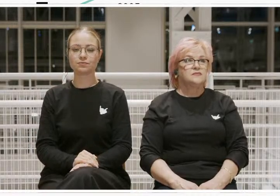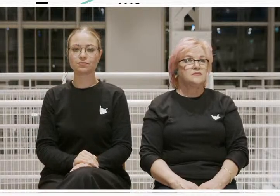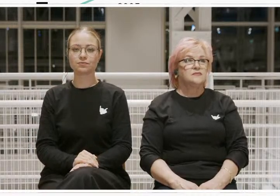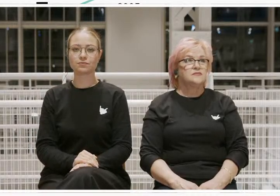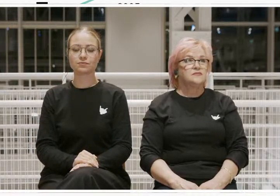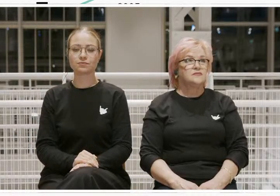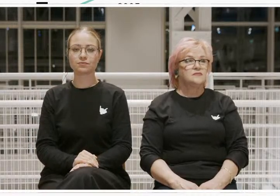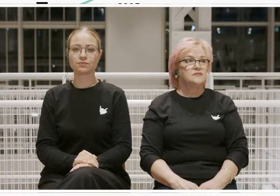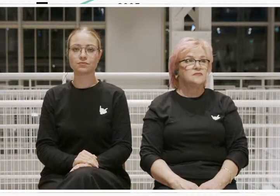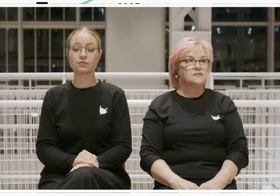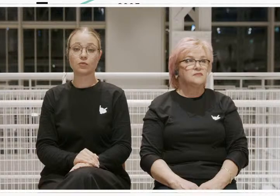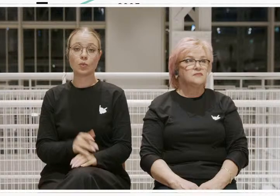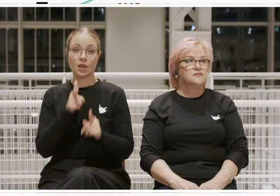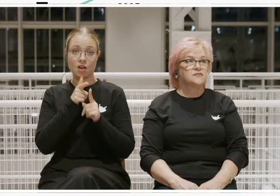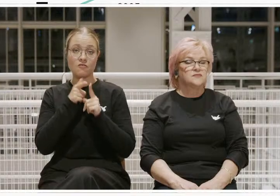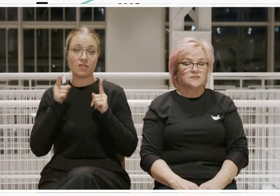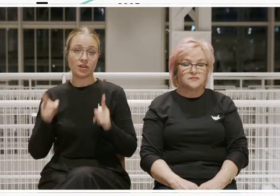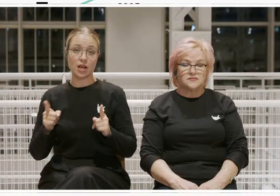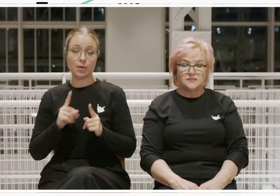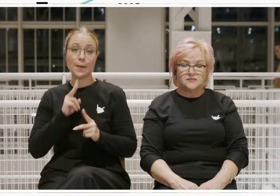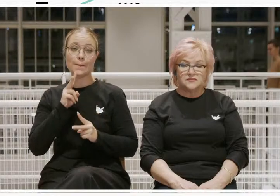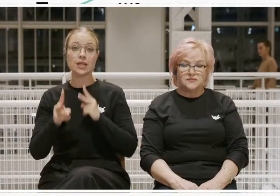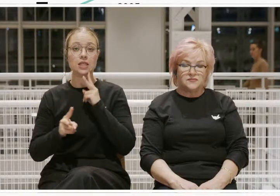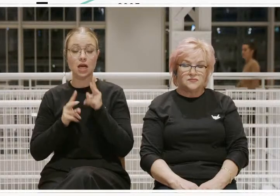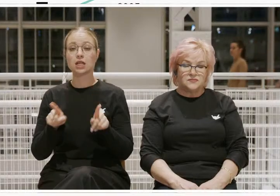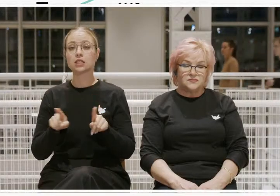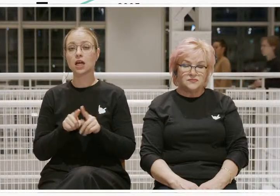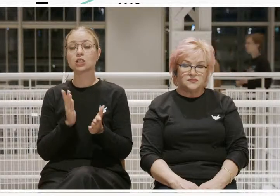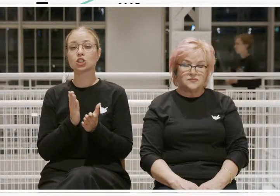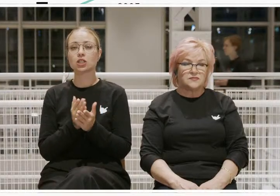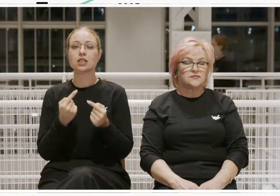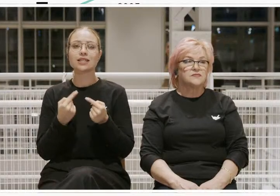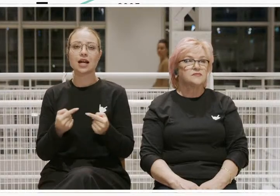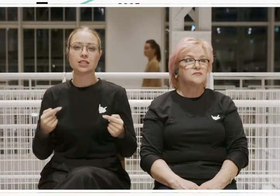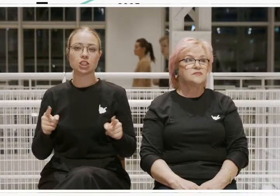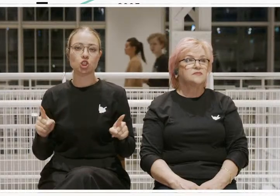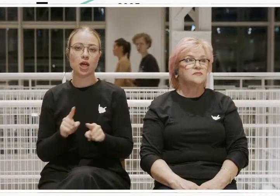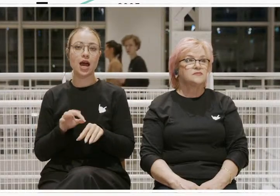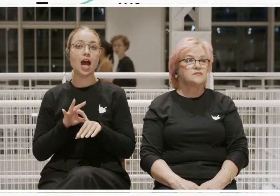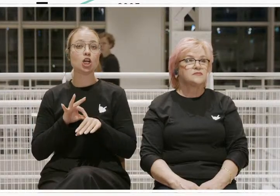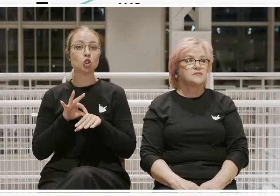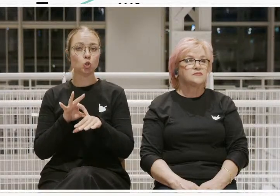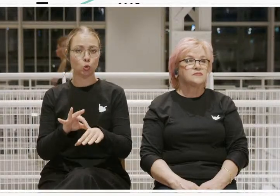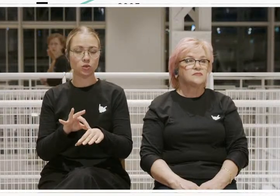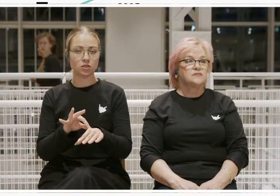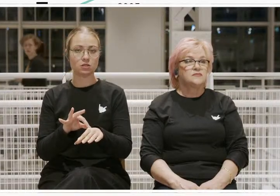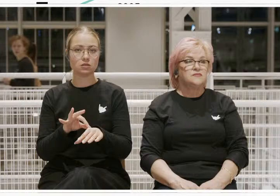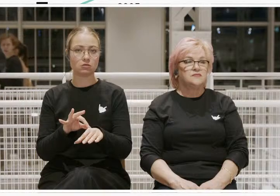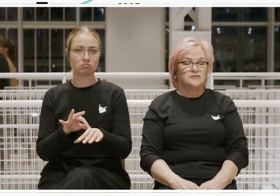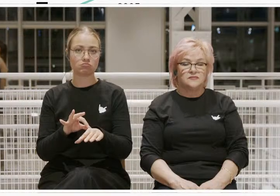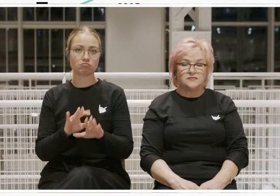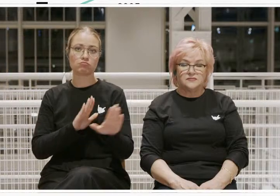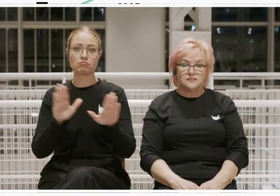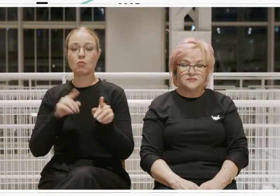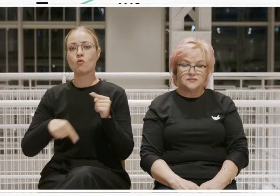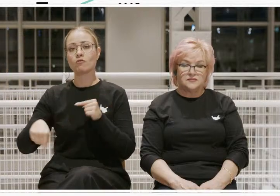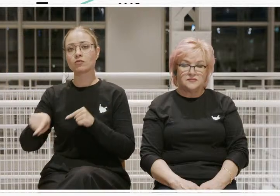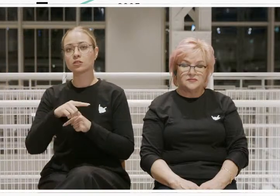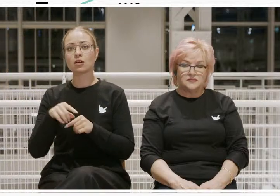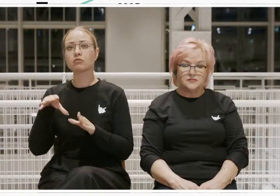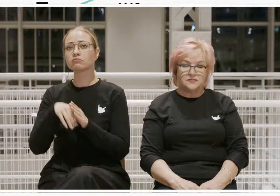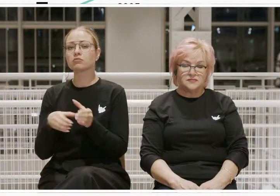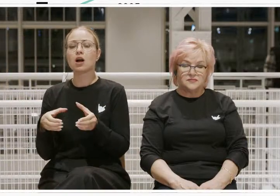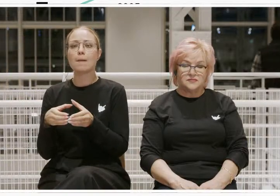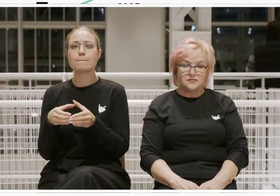program which allows visitors to see exhibitions in the company of specialists trained with the